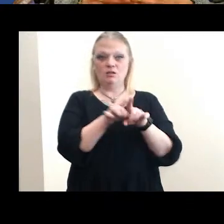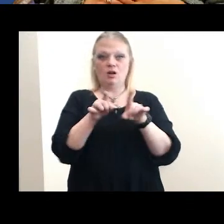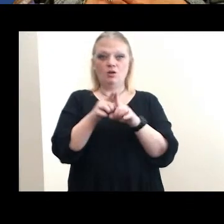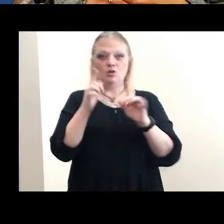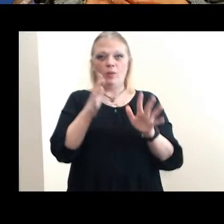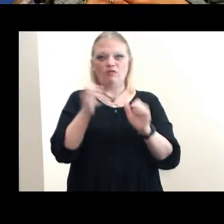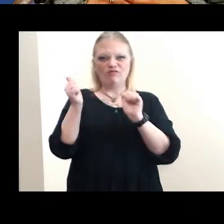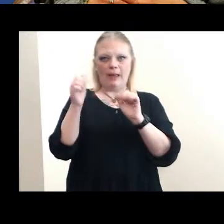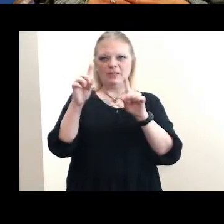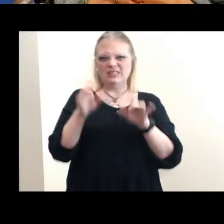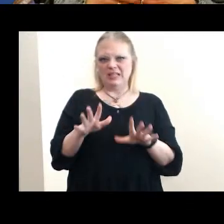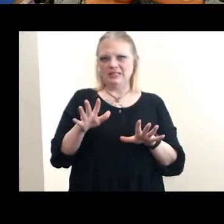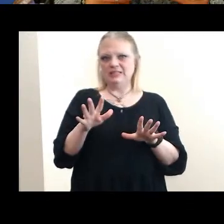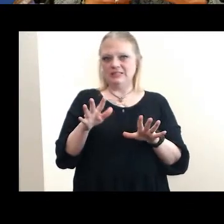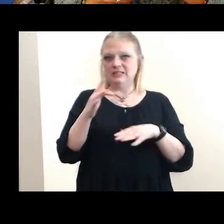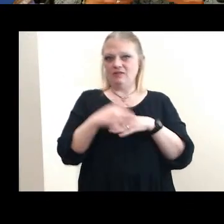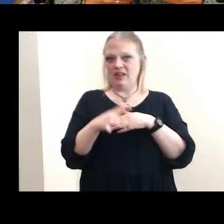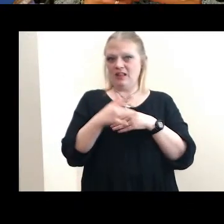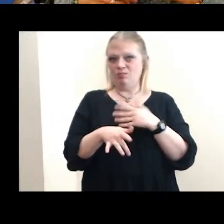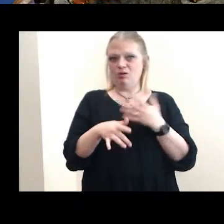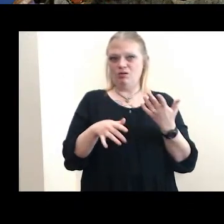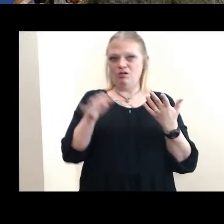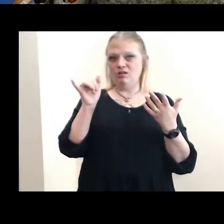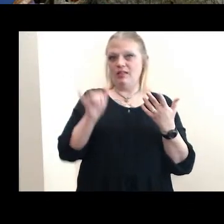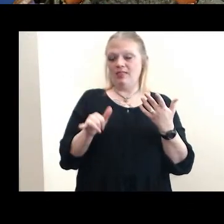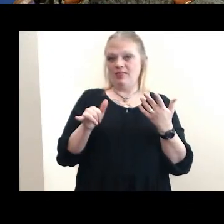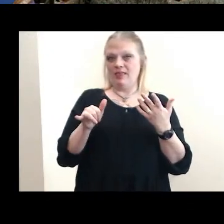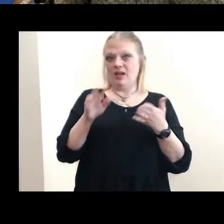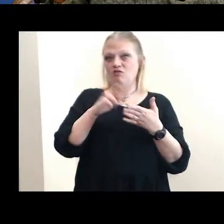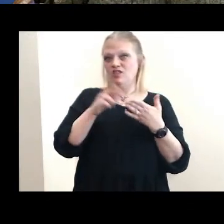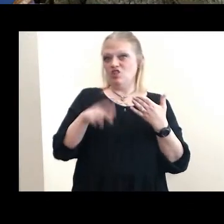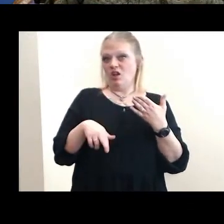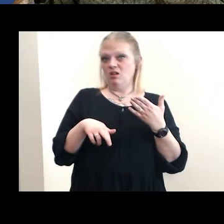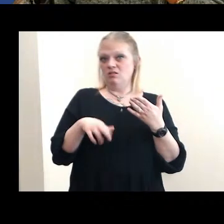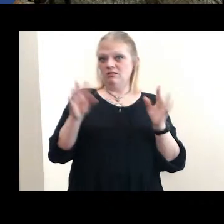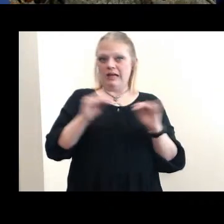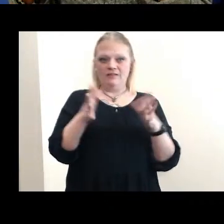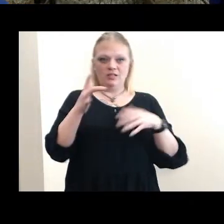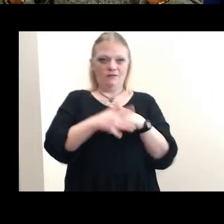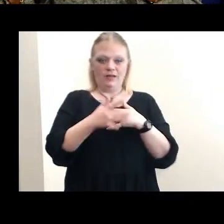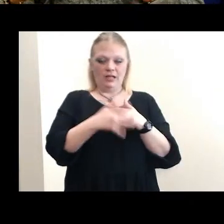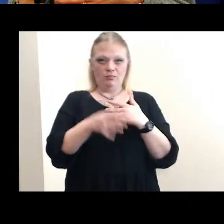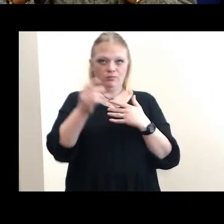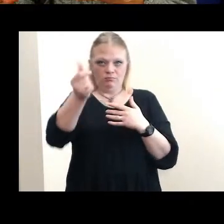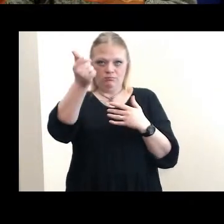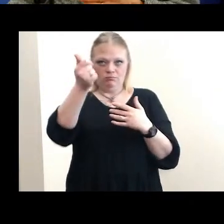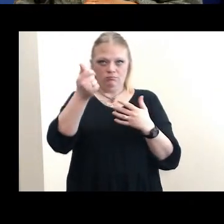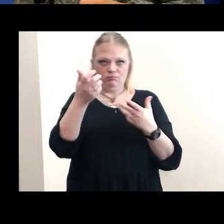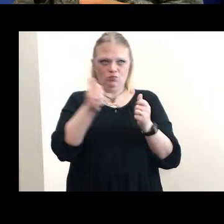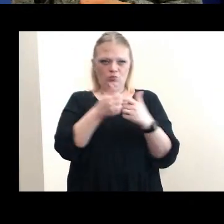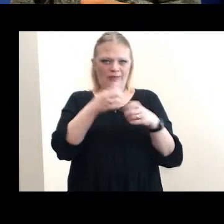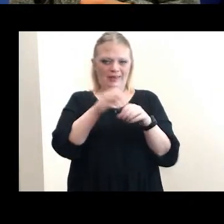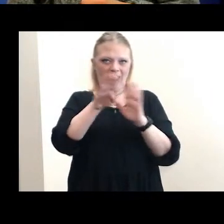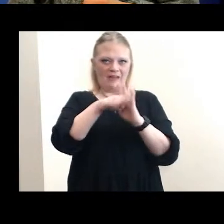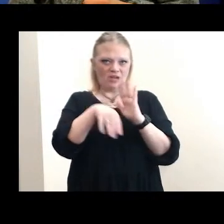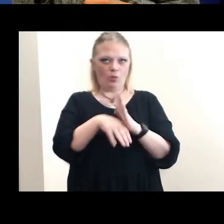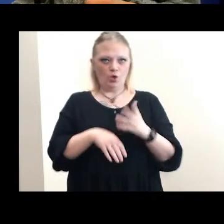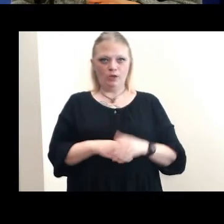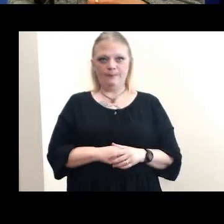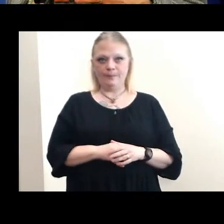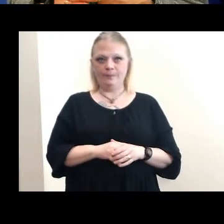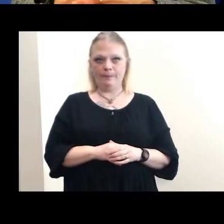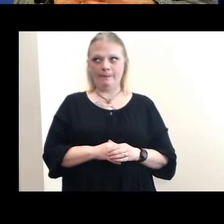rapid testing available, and those results are obviously available on site within a half hour.